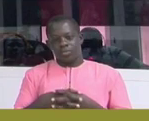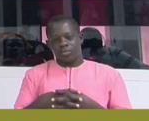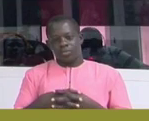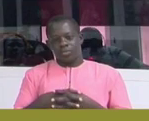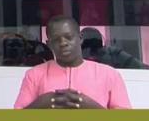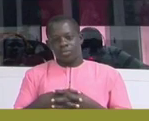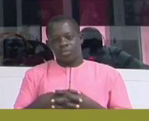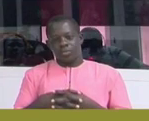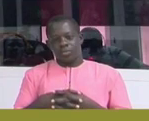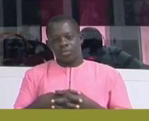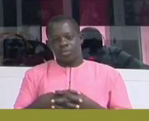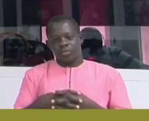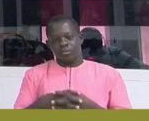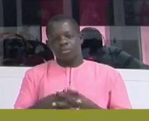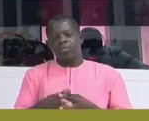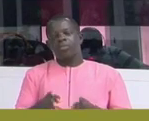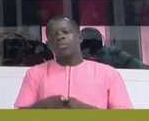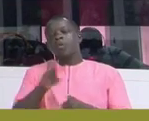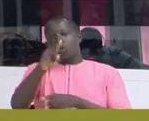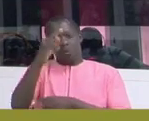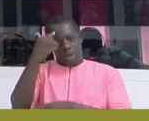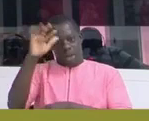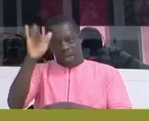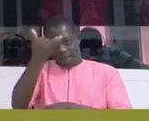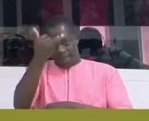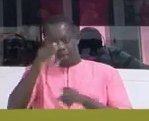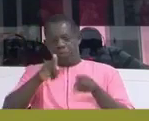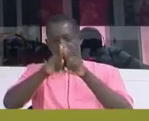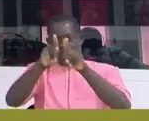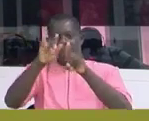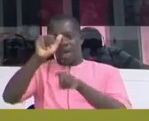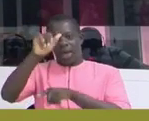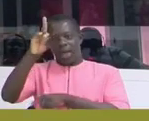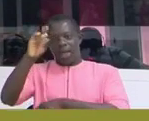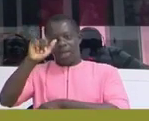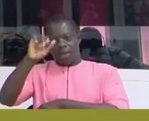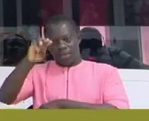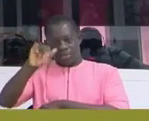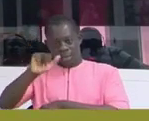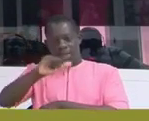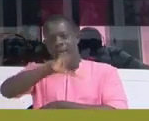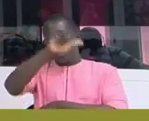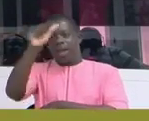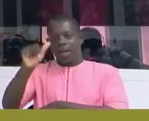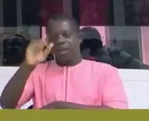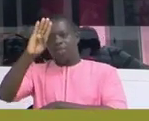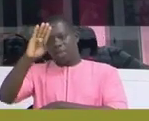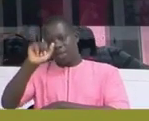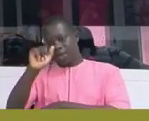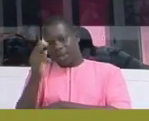Yeah. Let me take it again. Okay. You agreed with Adam and